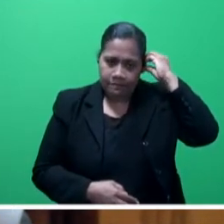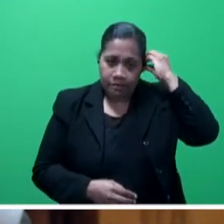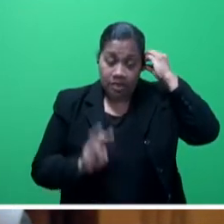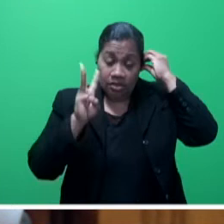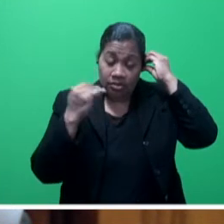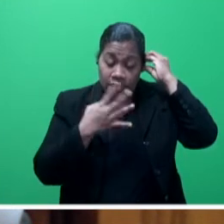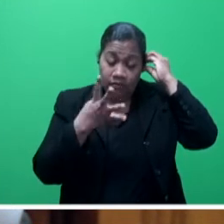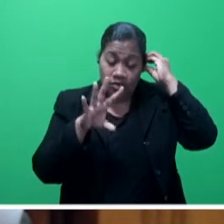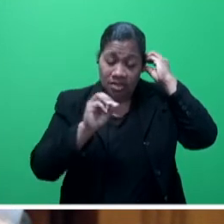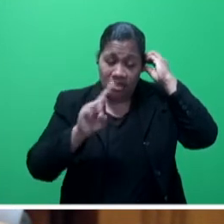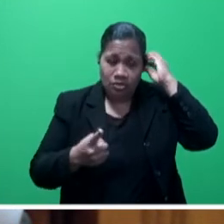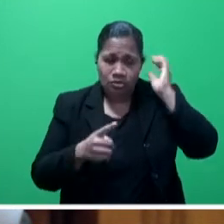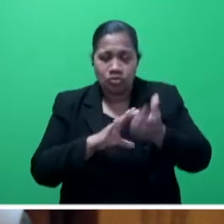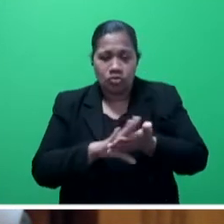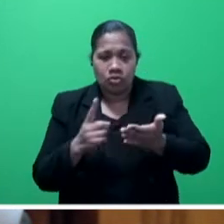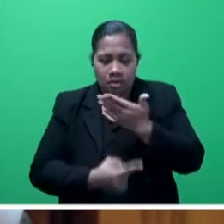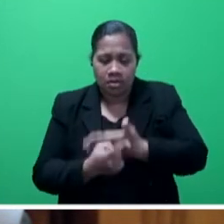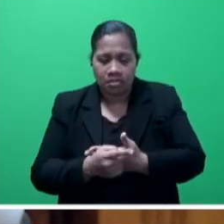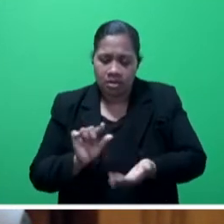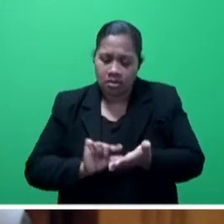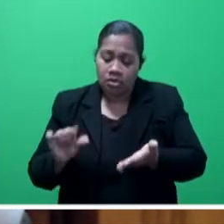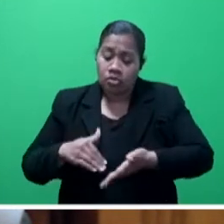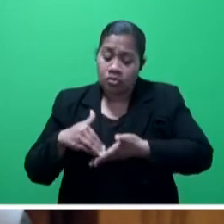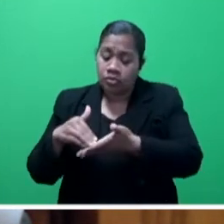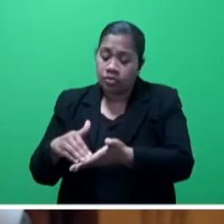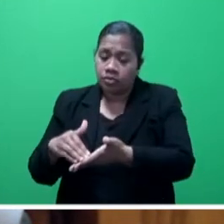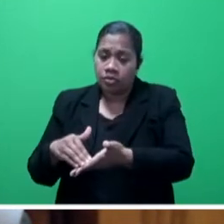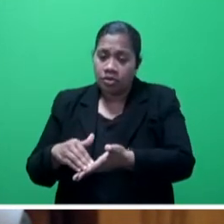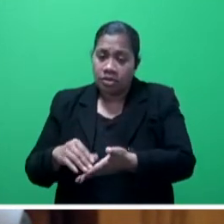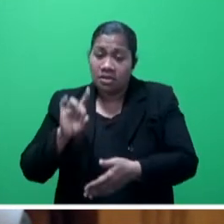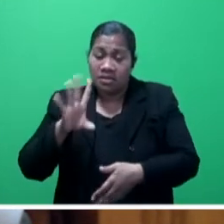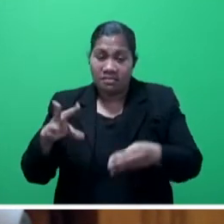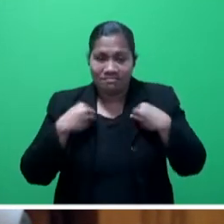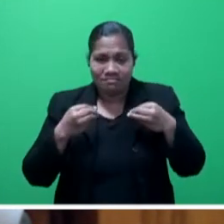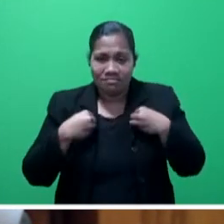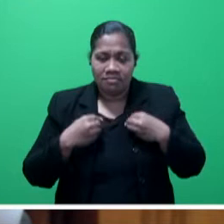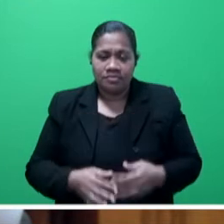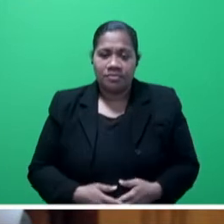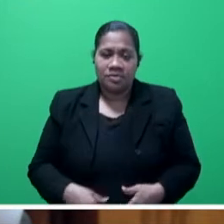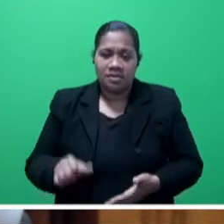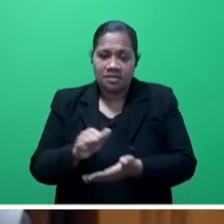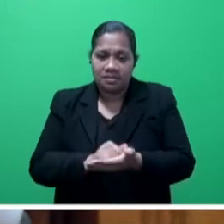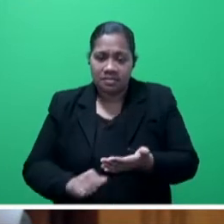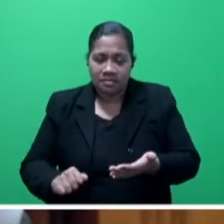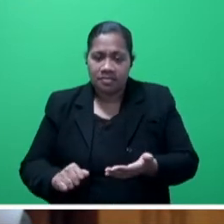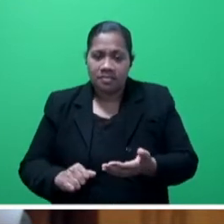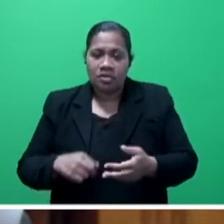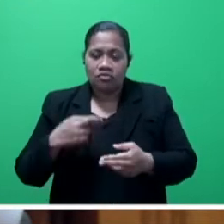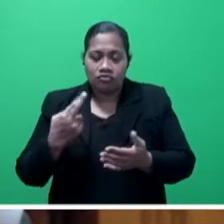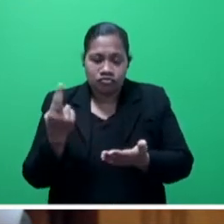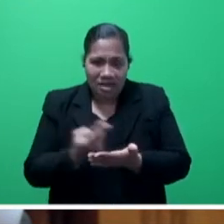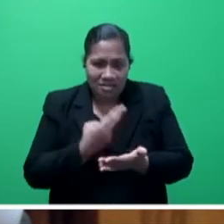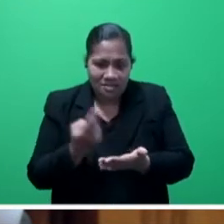been allocated to assist 10 cooperatives to acquire, procure rice harvester, Mr. Speaker, said. Rice is becoming